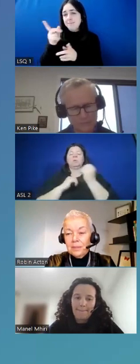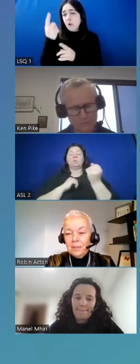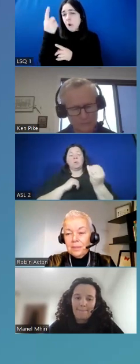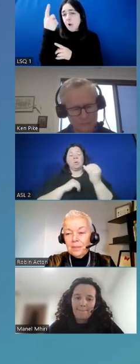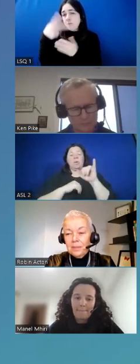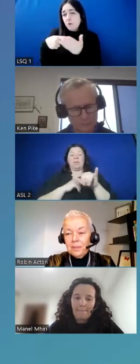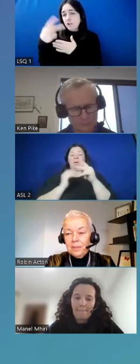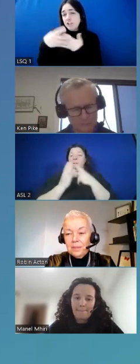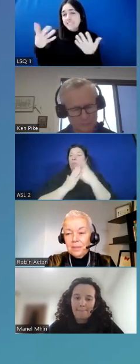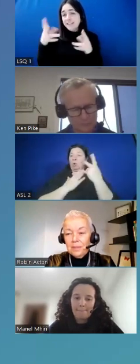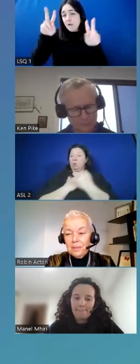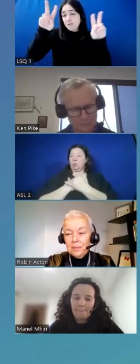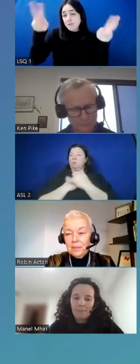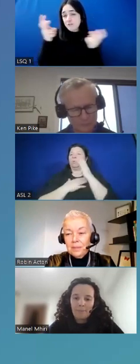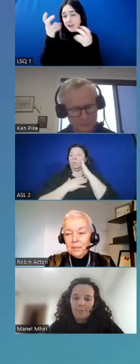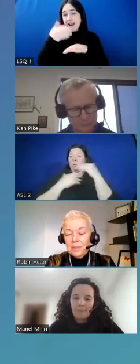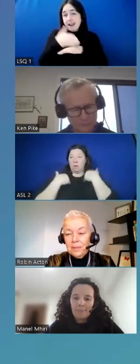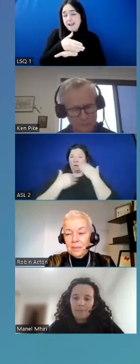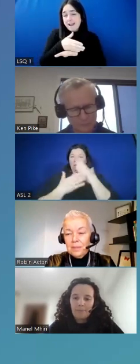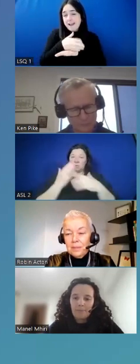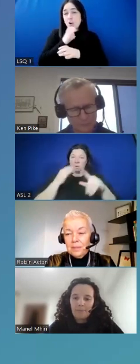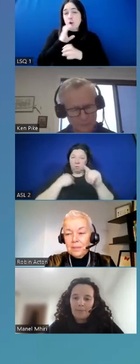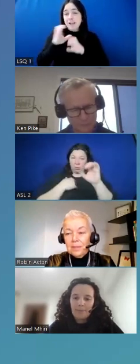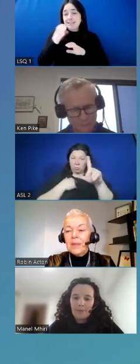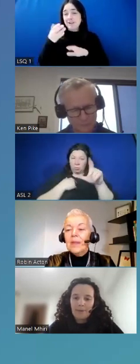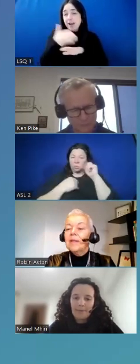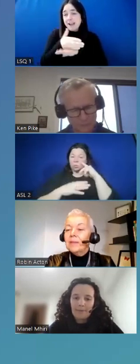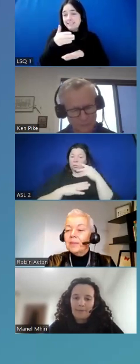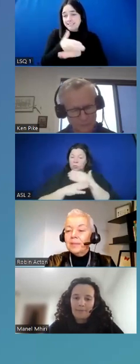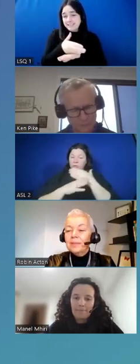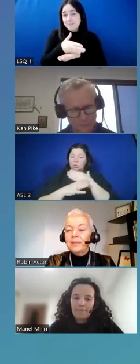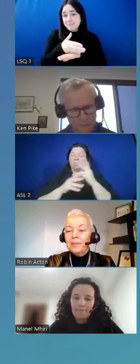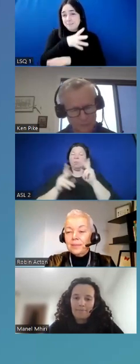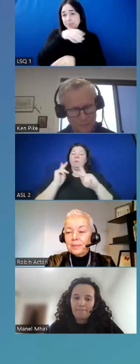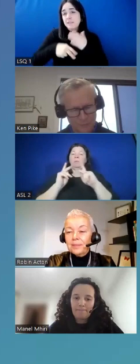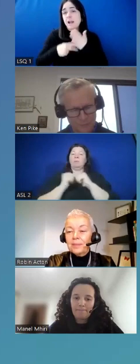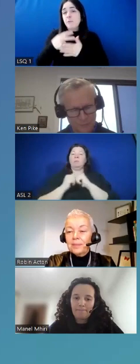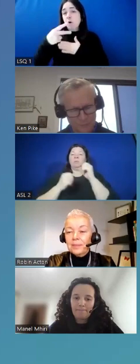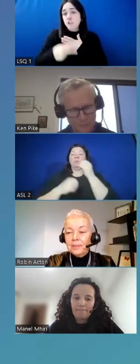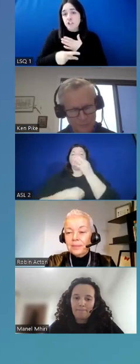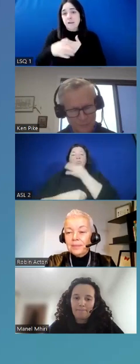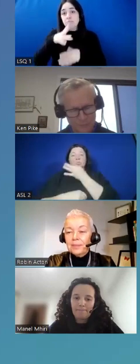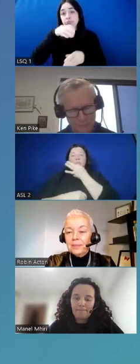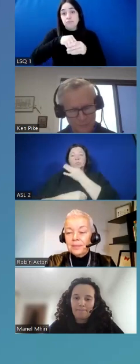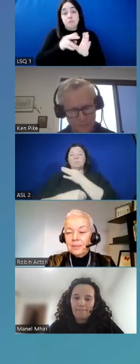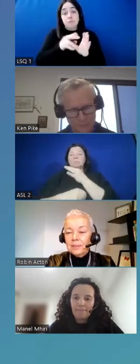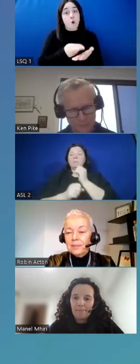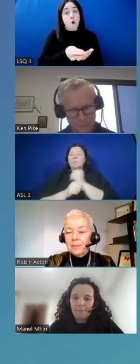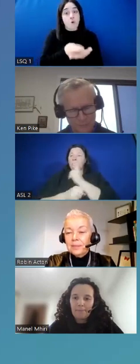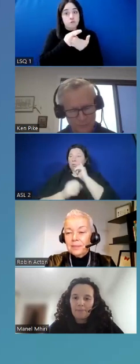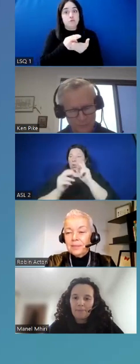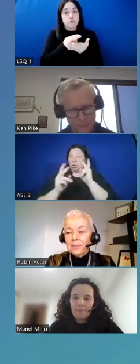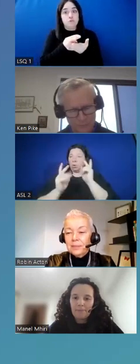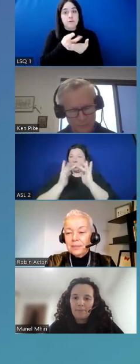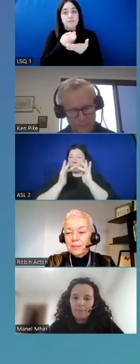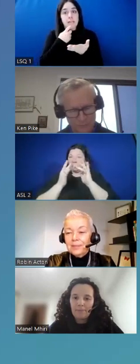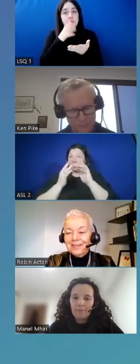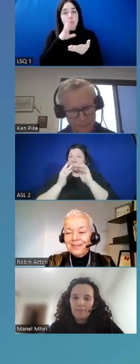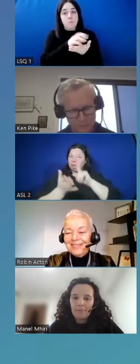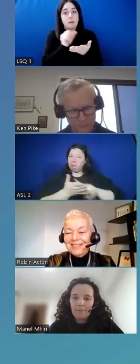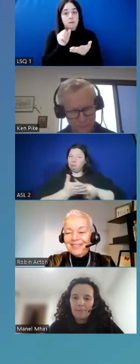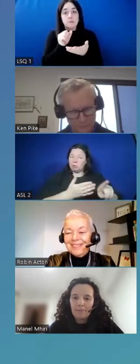that project will be having some tools that it's going to share with people soon. So definitely check out the websites, hey?